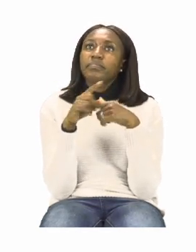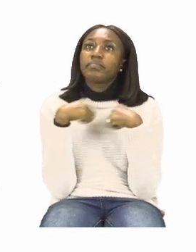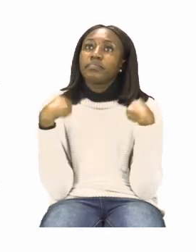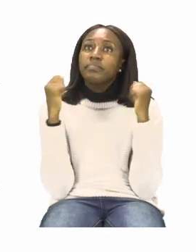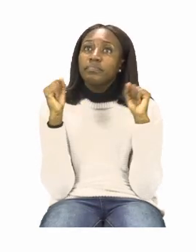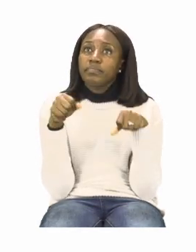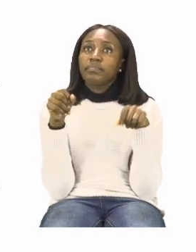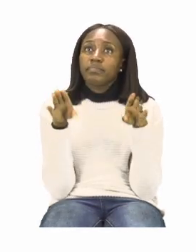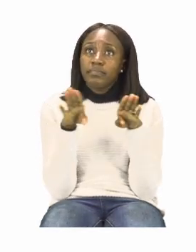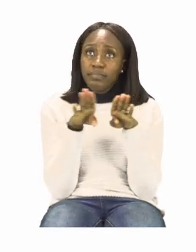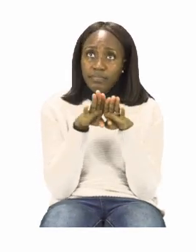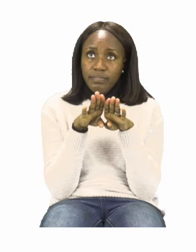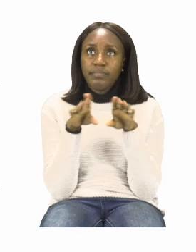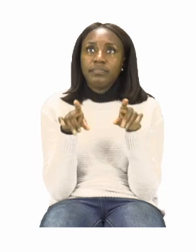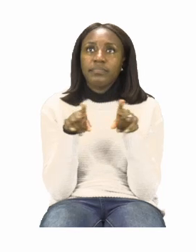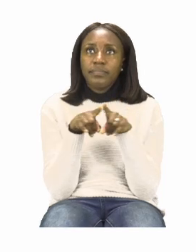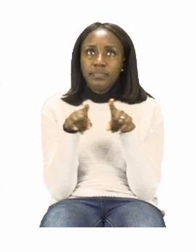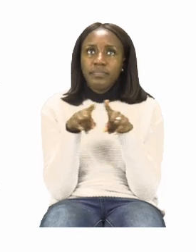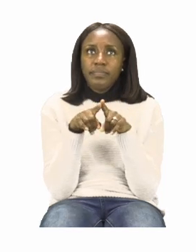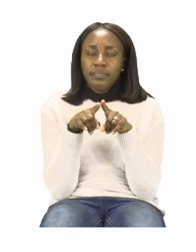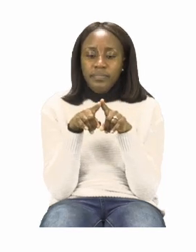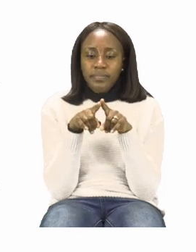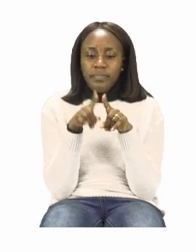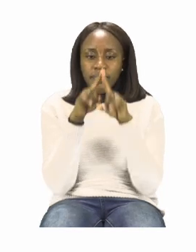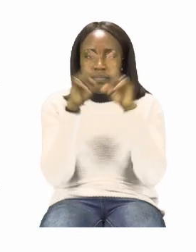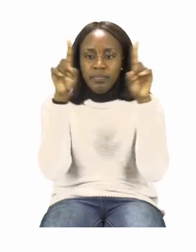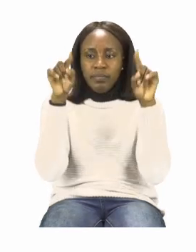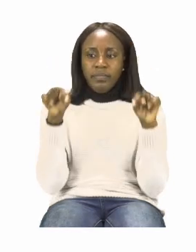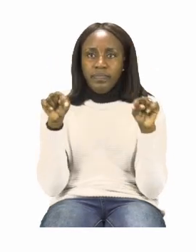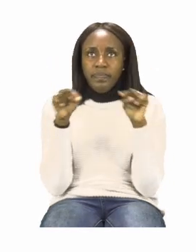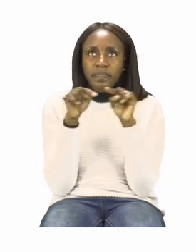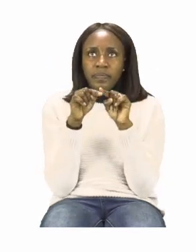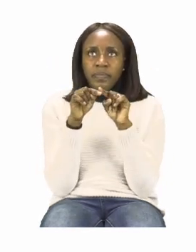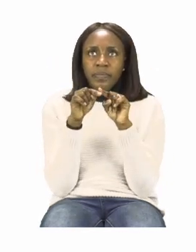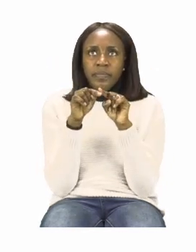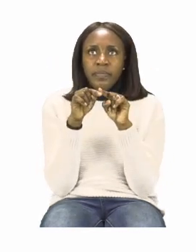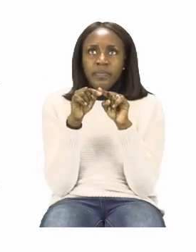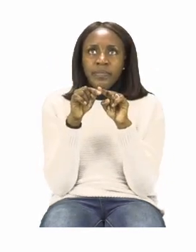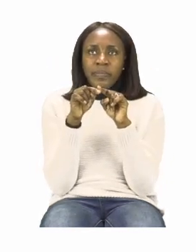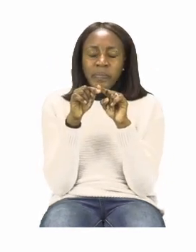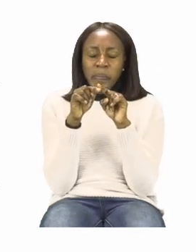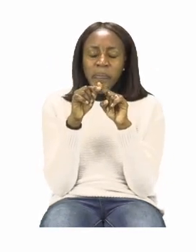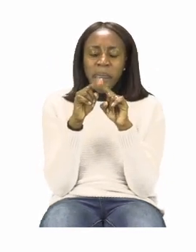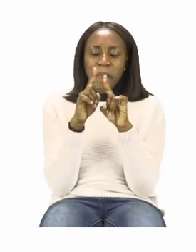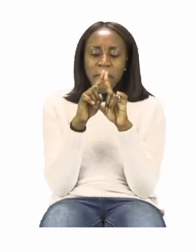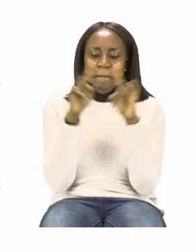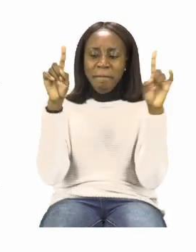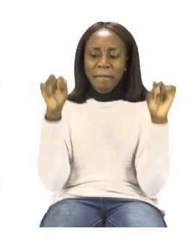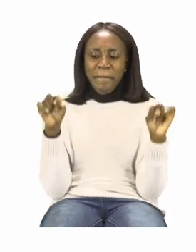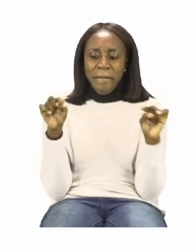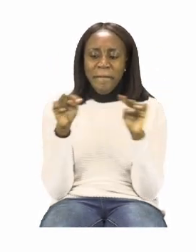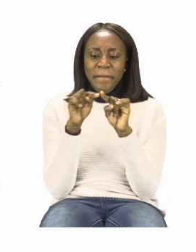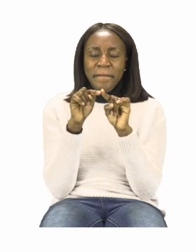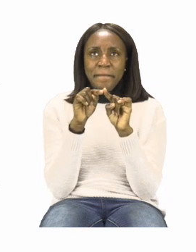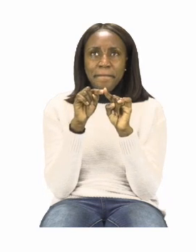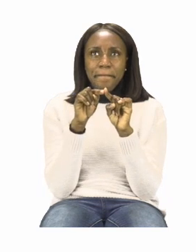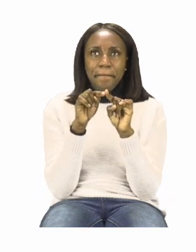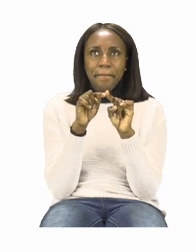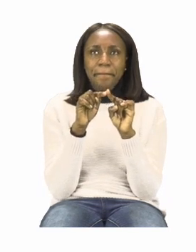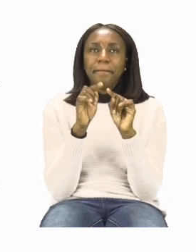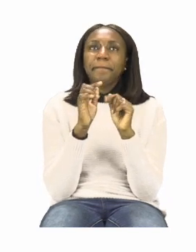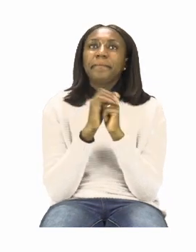make another square. Can you draw another square for me?